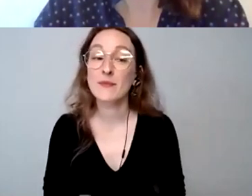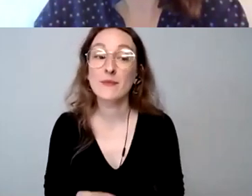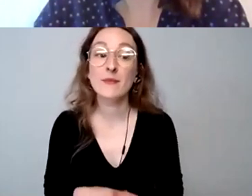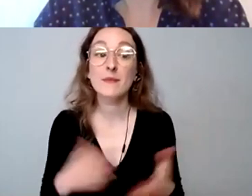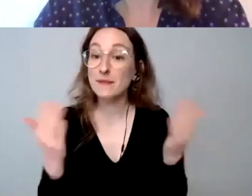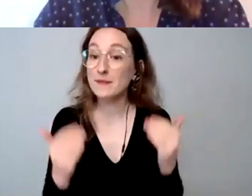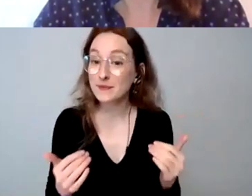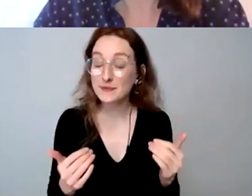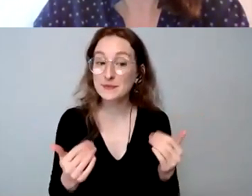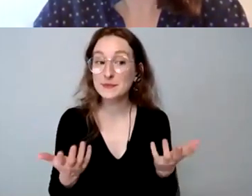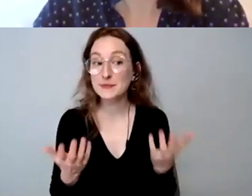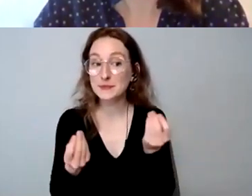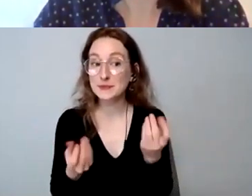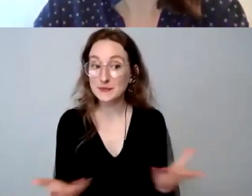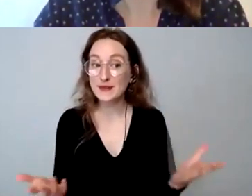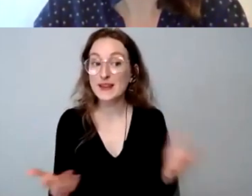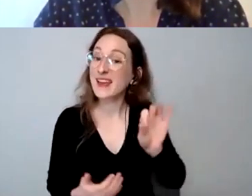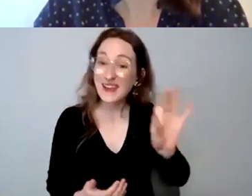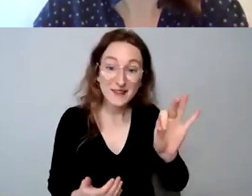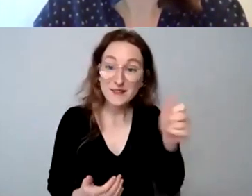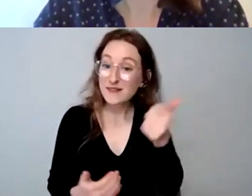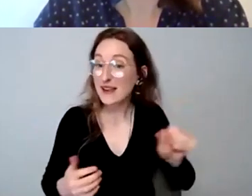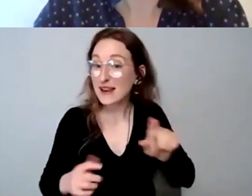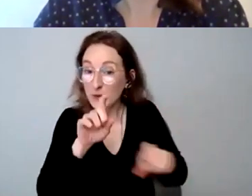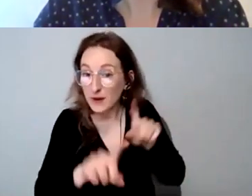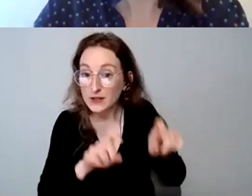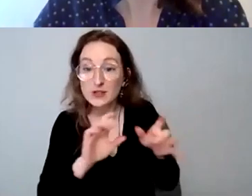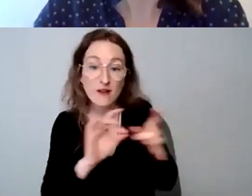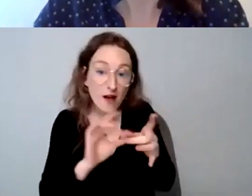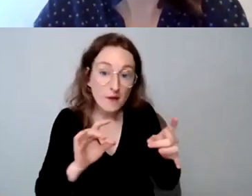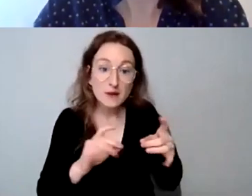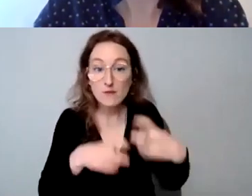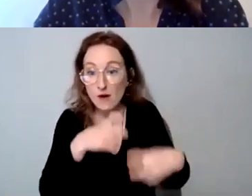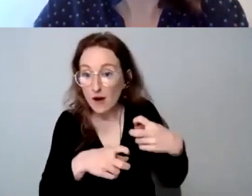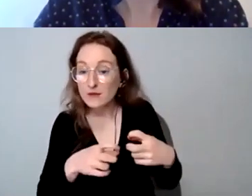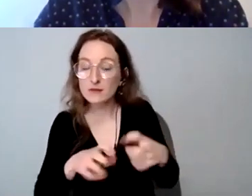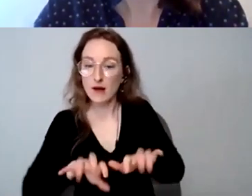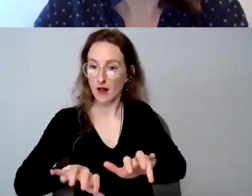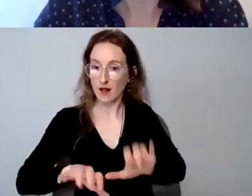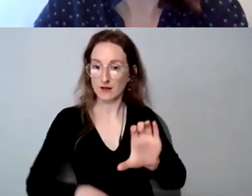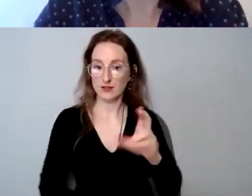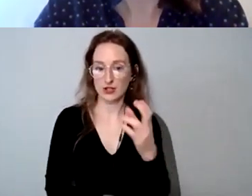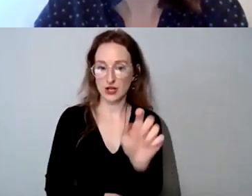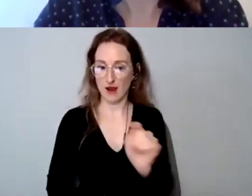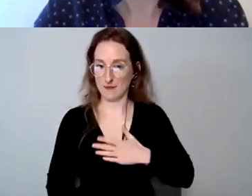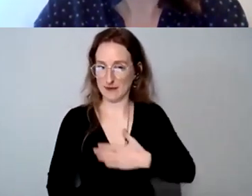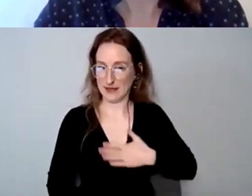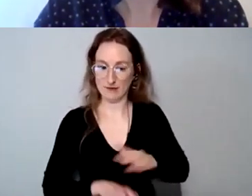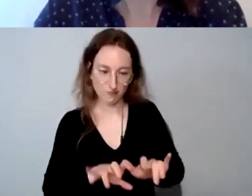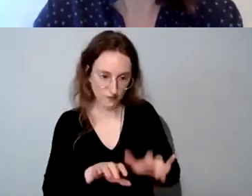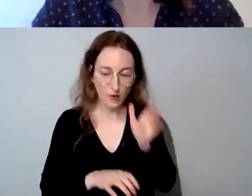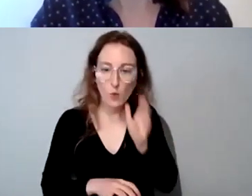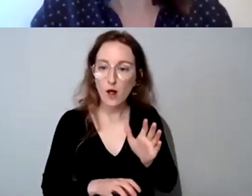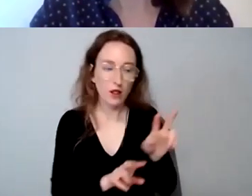What I need to tell you that if you have any questions, any comments, please feel free to type in the chat. We will address your questions